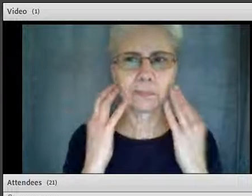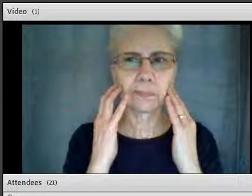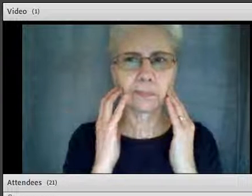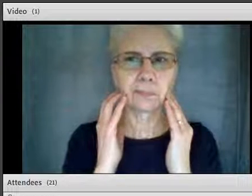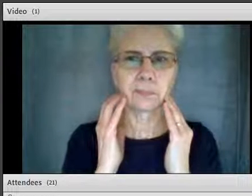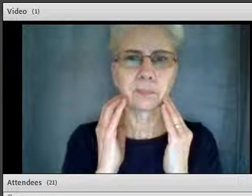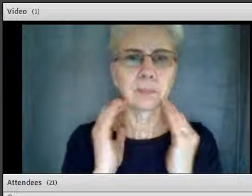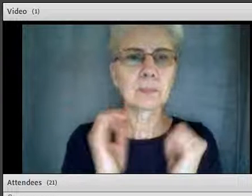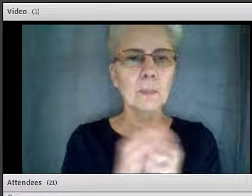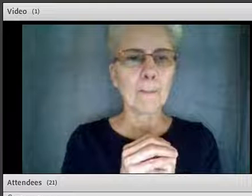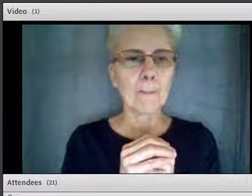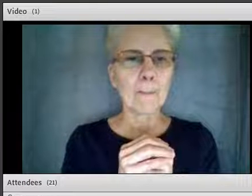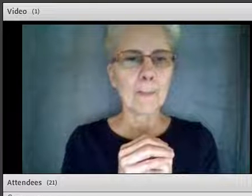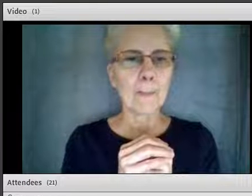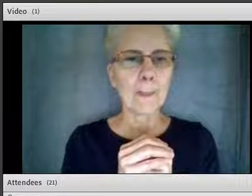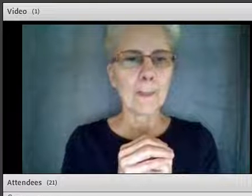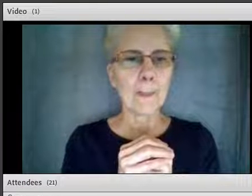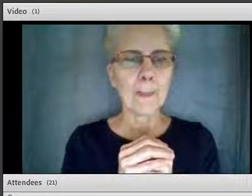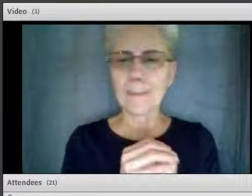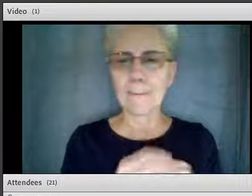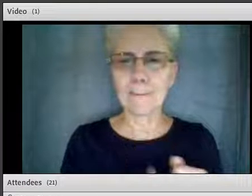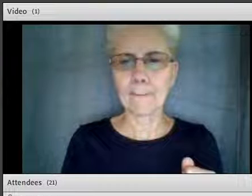I just moved my mic to see if that...